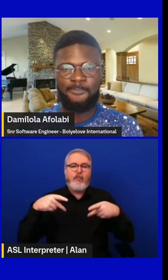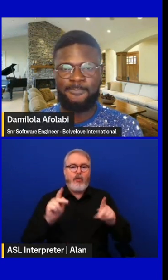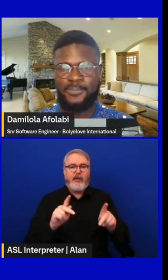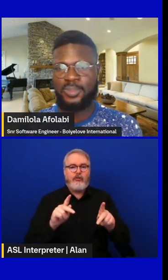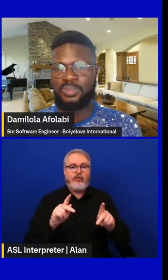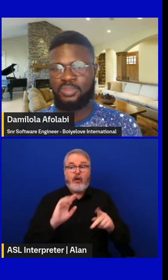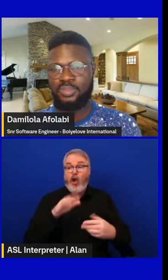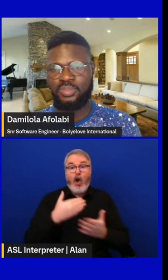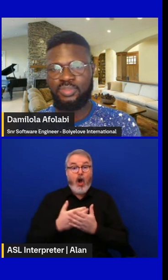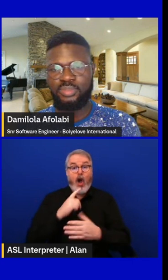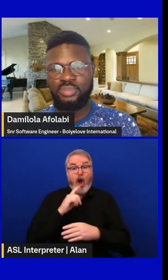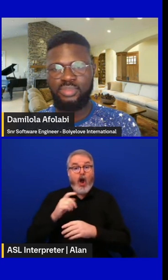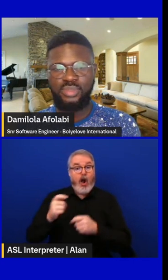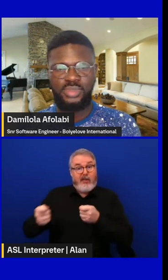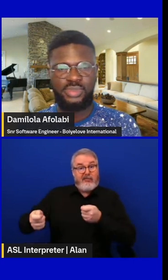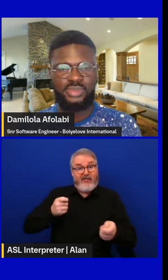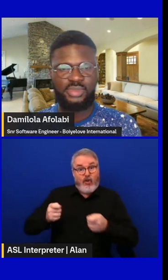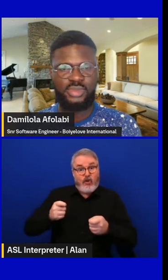dynamically.